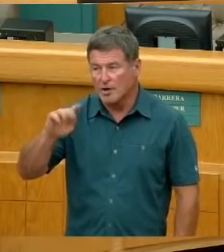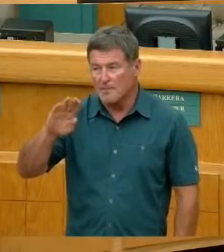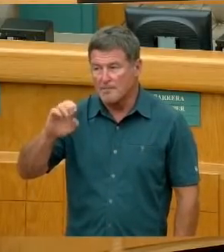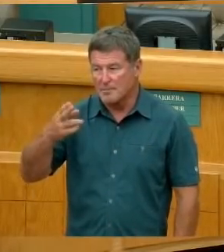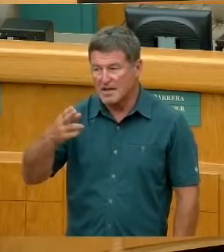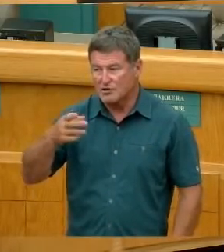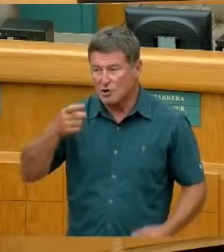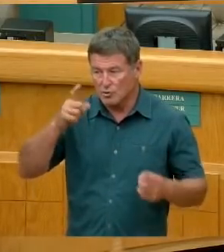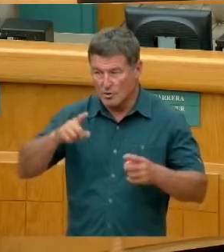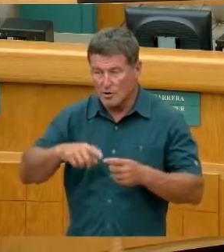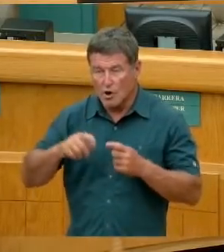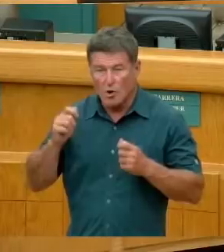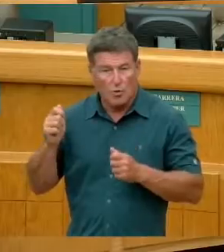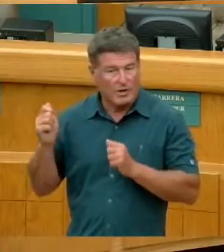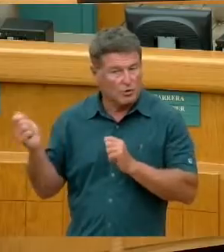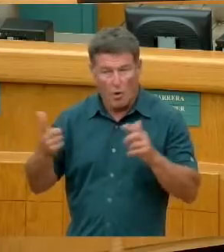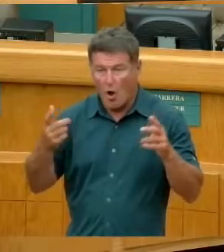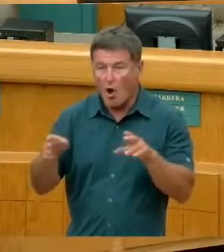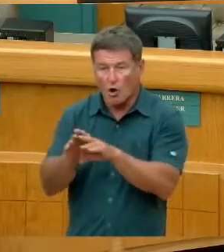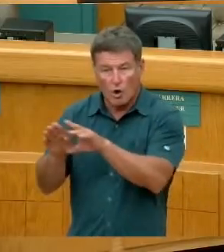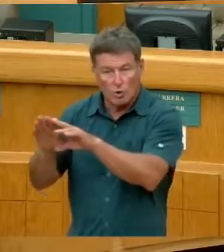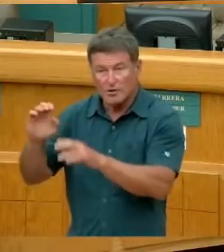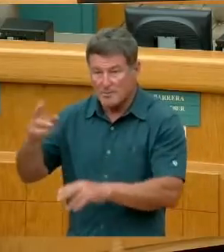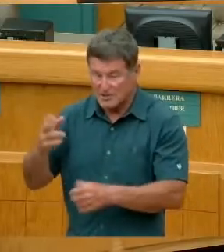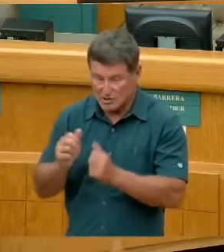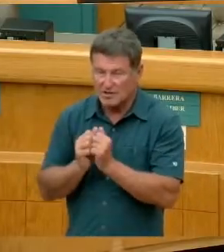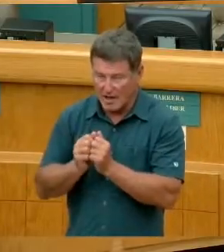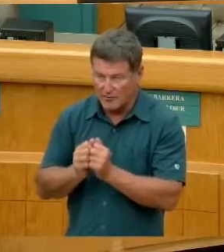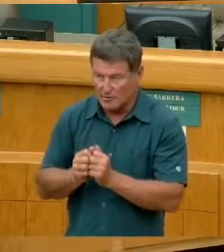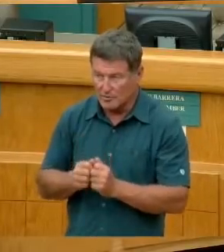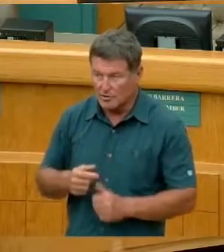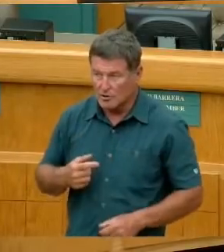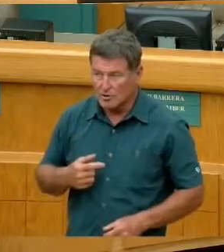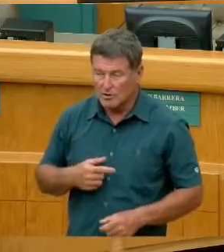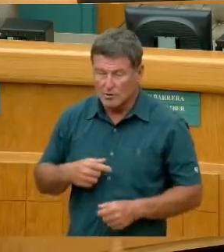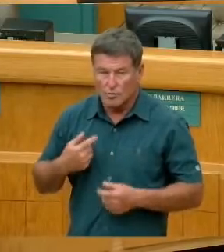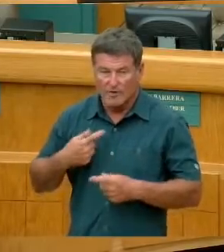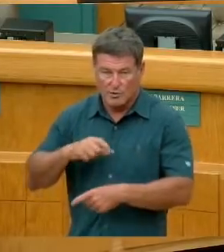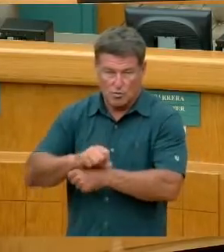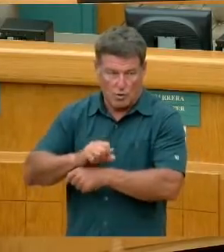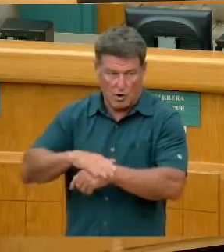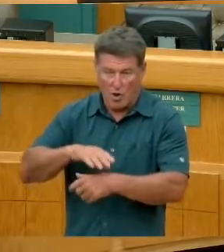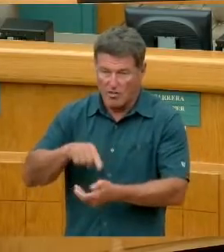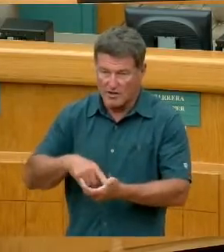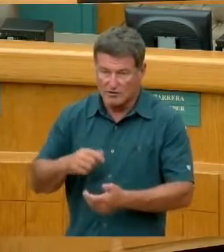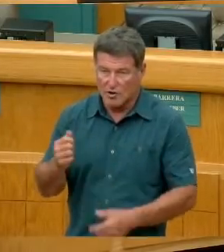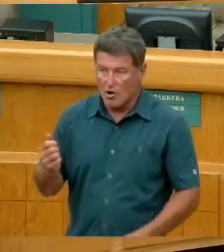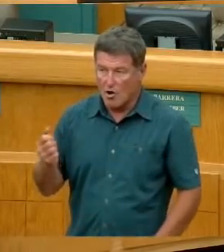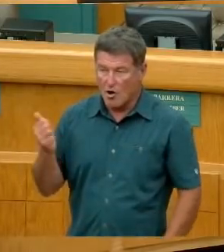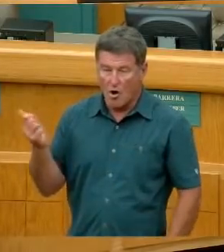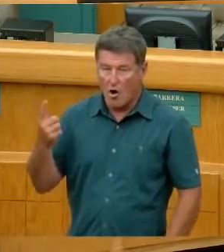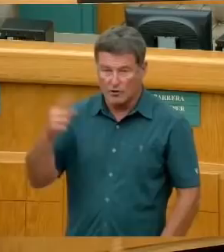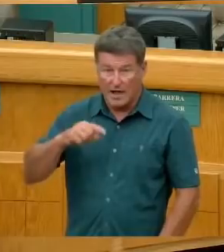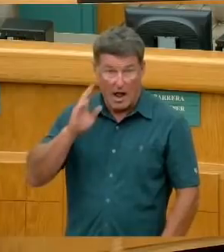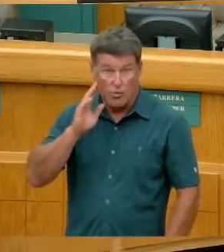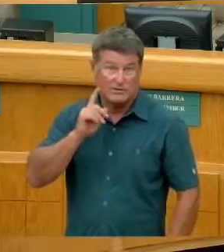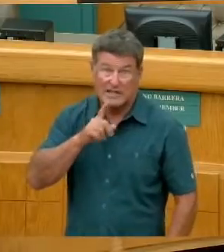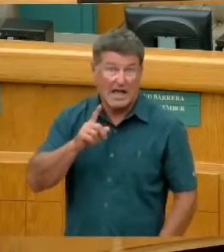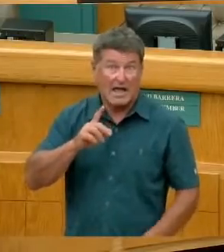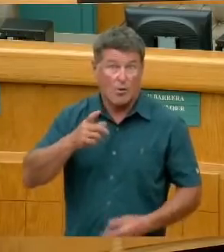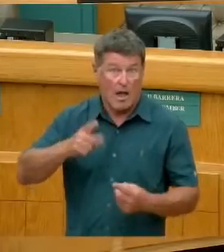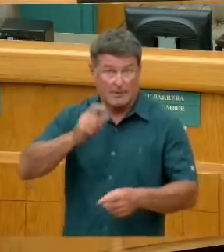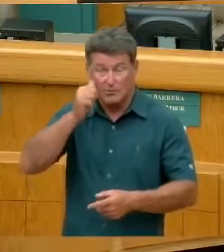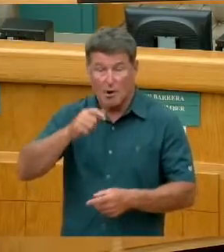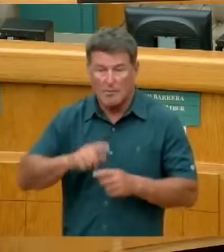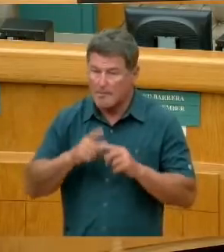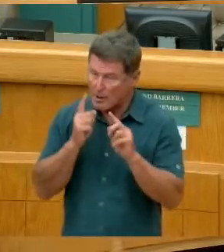tired of this business of, we need to all go together. So we've been working on this all day, and that's why I don't want to tell you